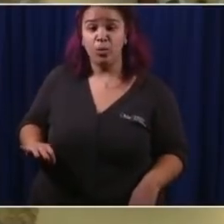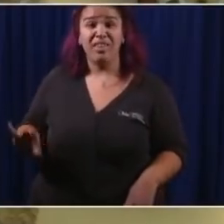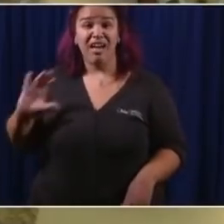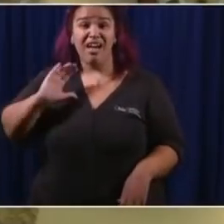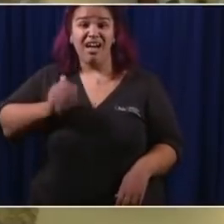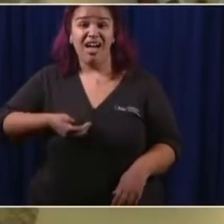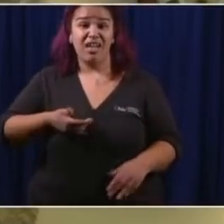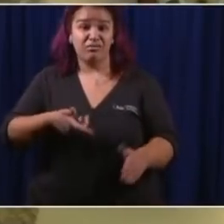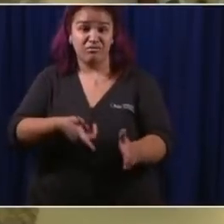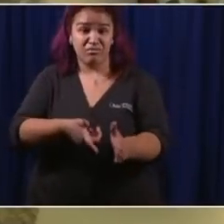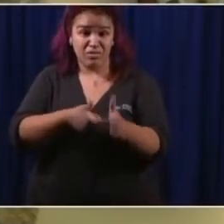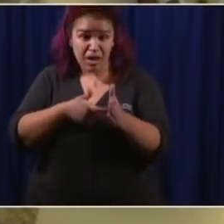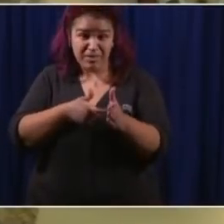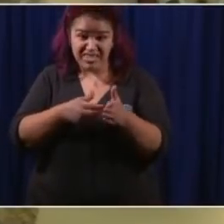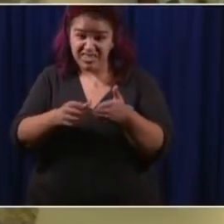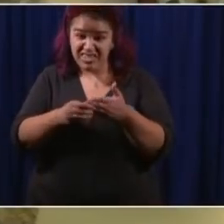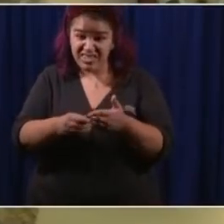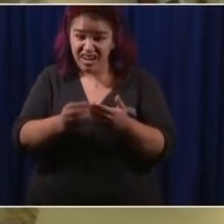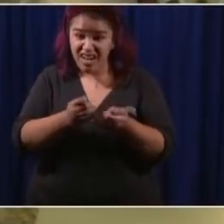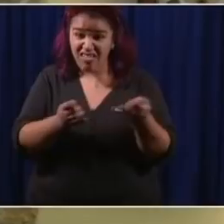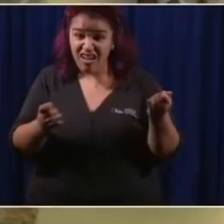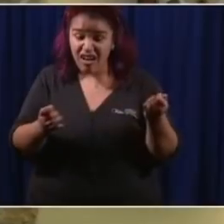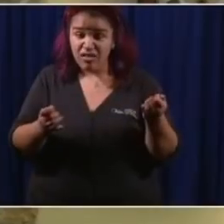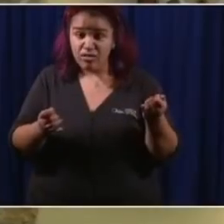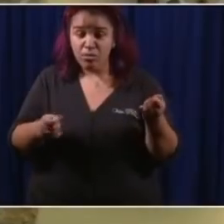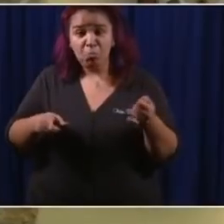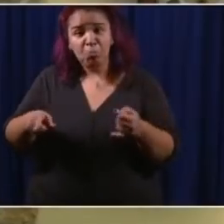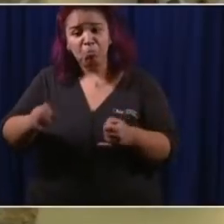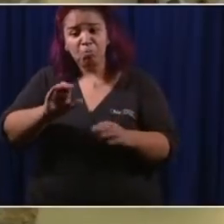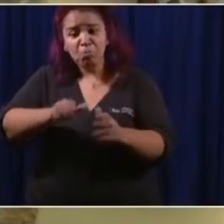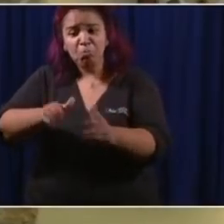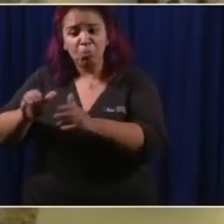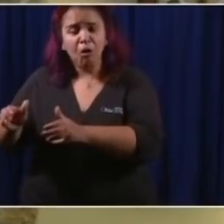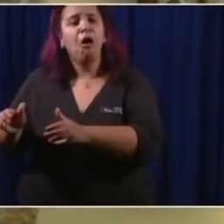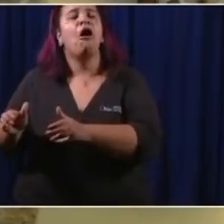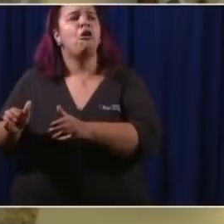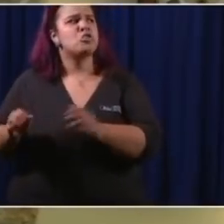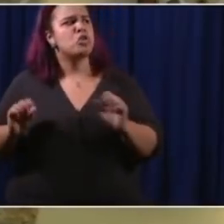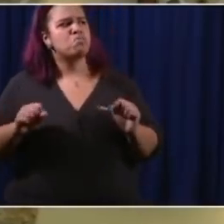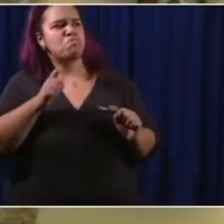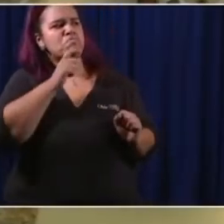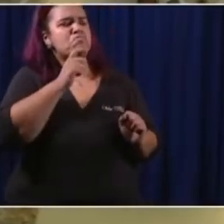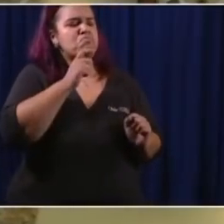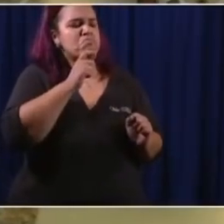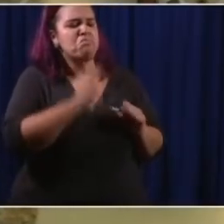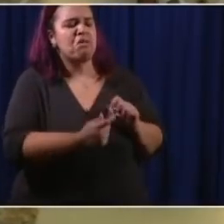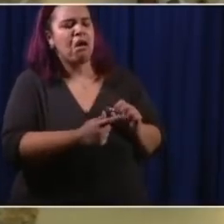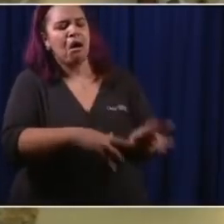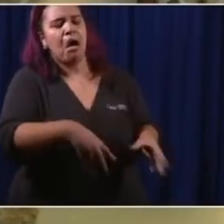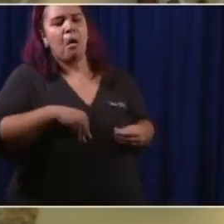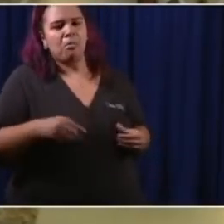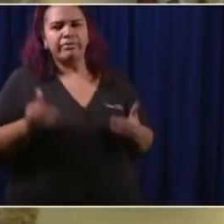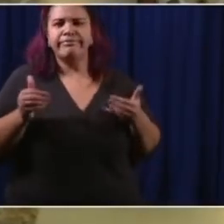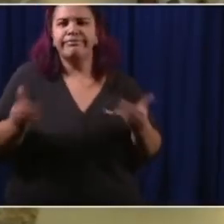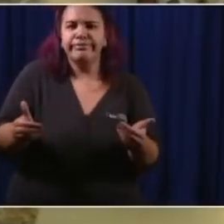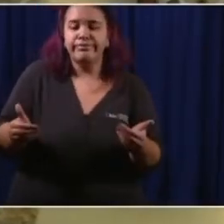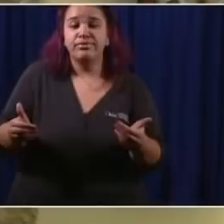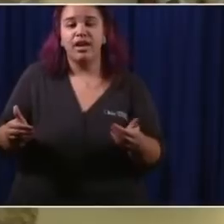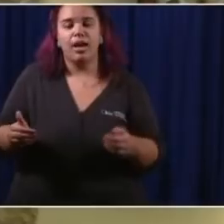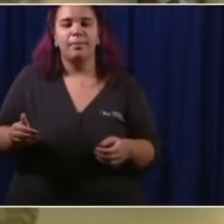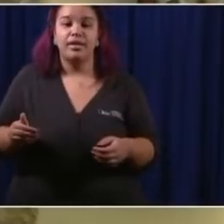way of doing that. Understanding that there are risks. You're inside and you're